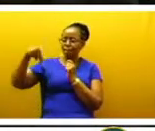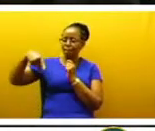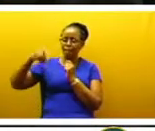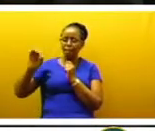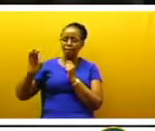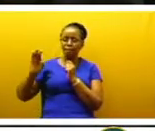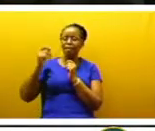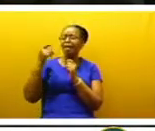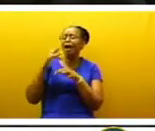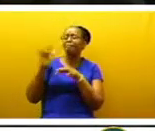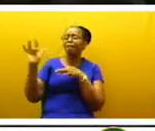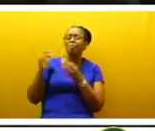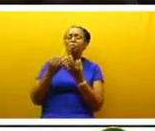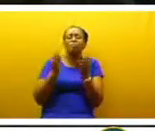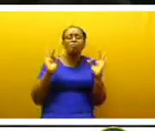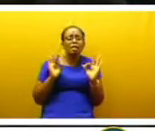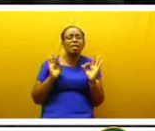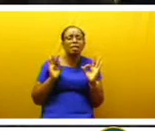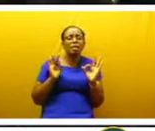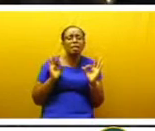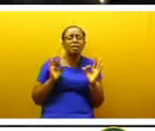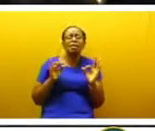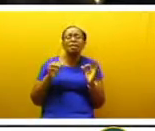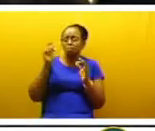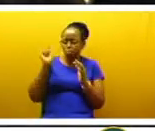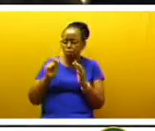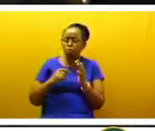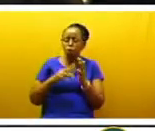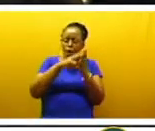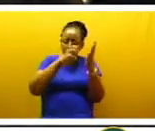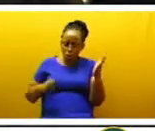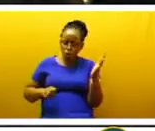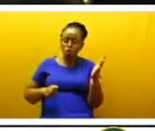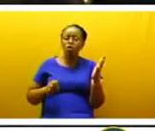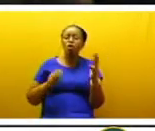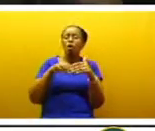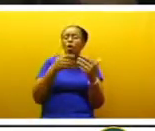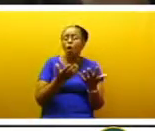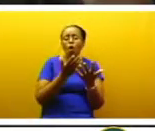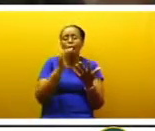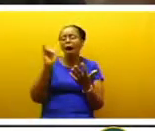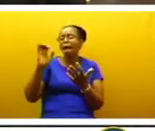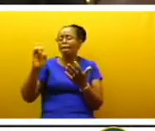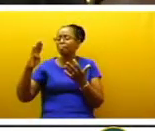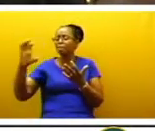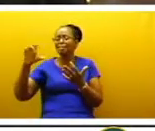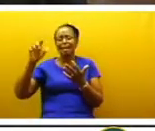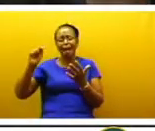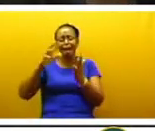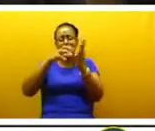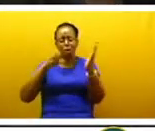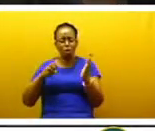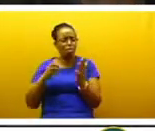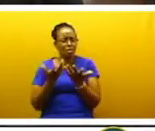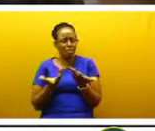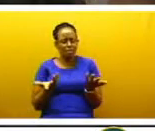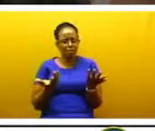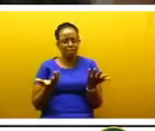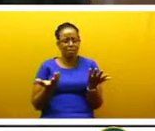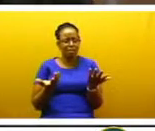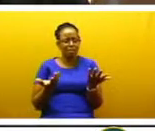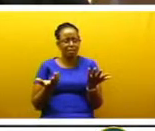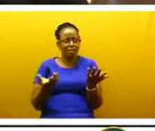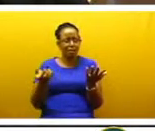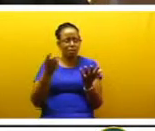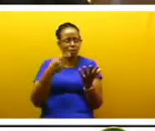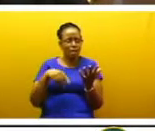charge and can be downloaded by him or the Iebc. And we would request